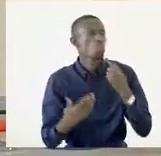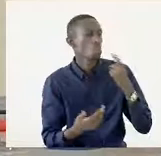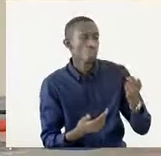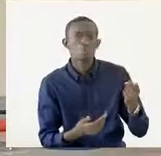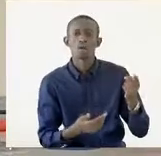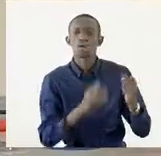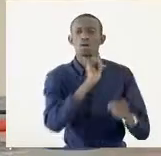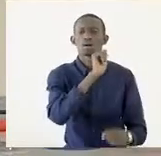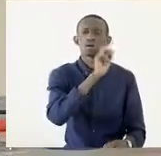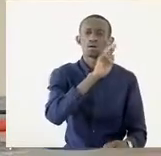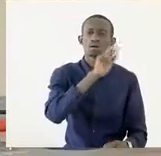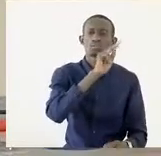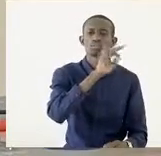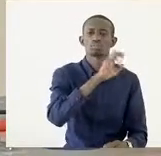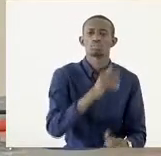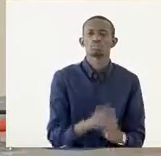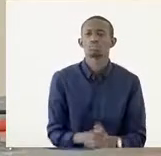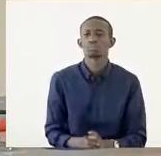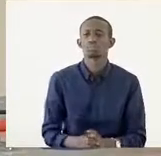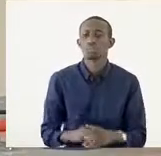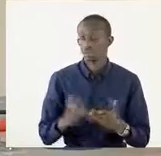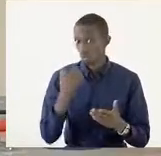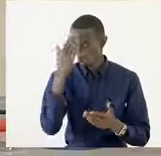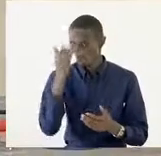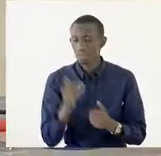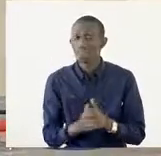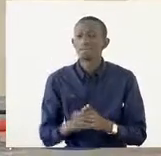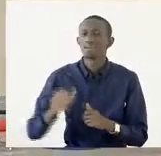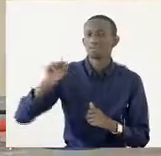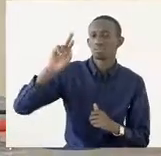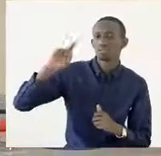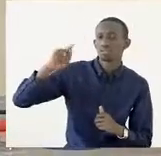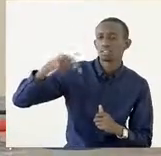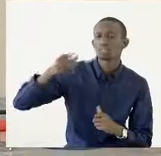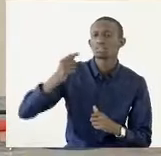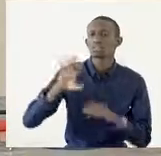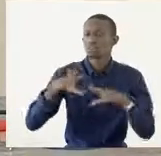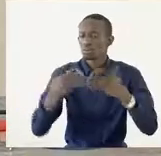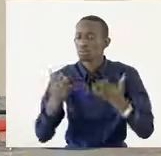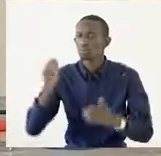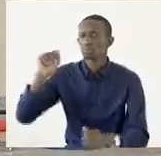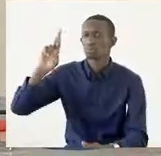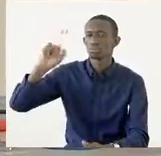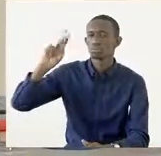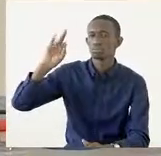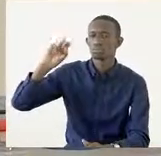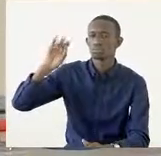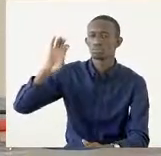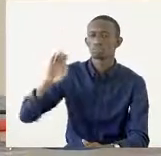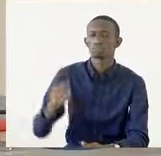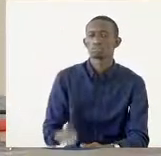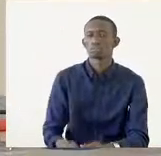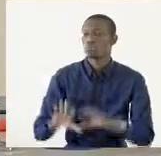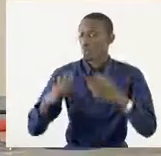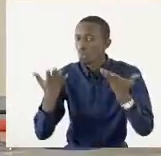ketone, aliphatic ketone or aldehyde, or aromatic aldehyde or